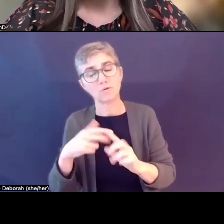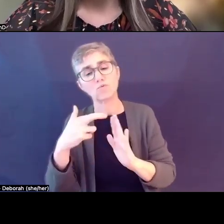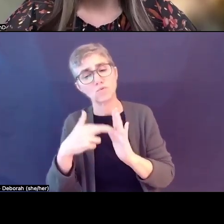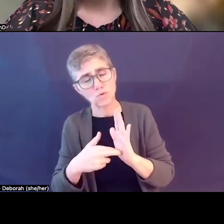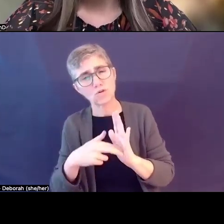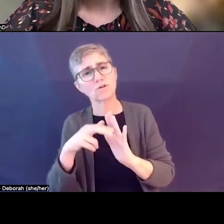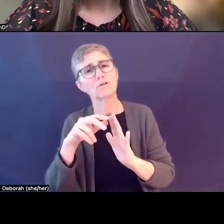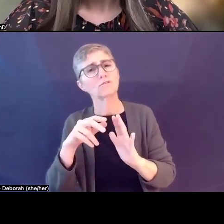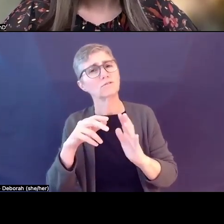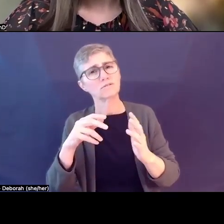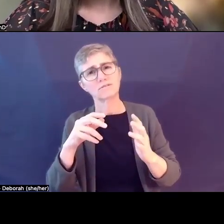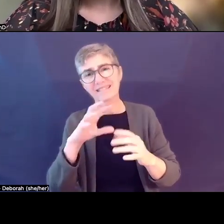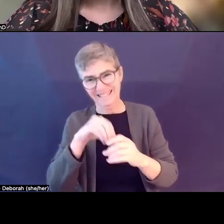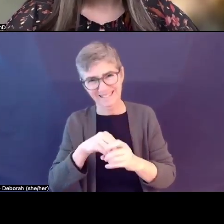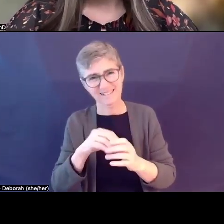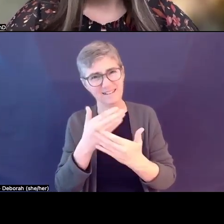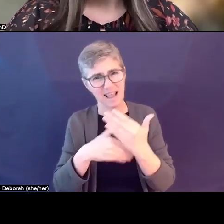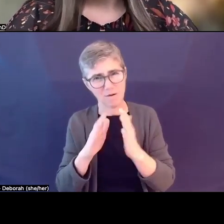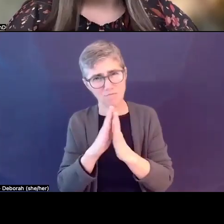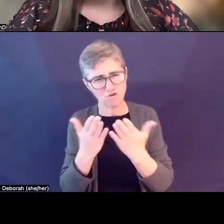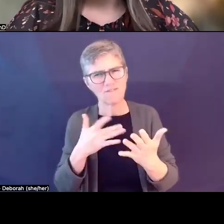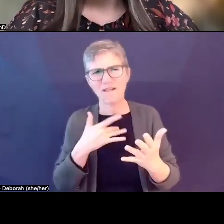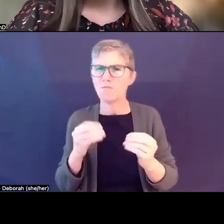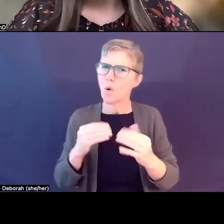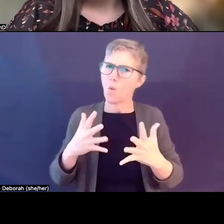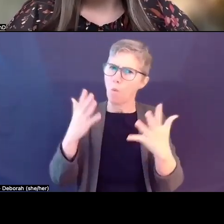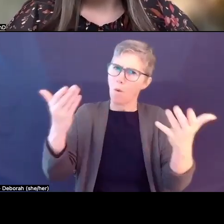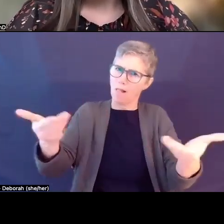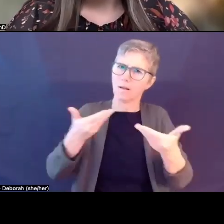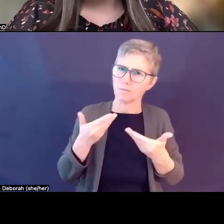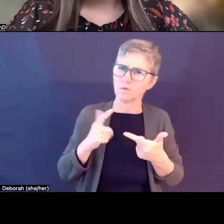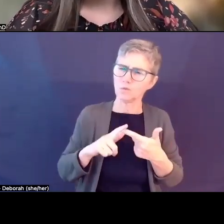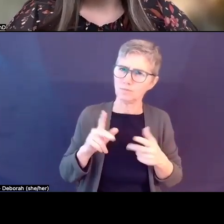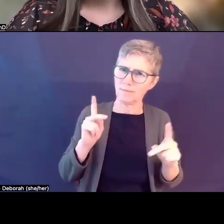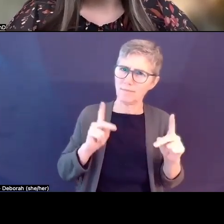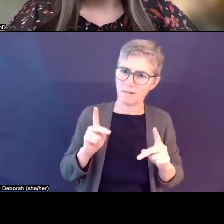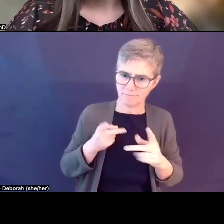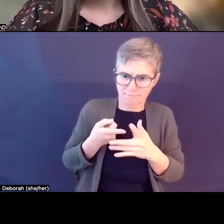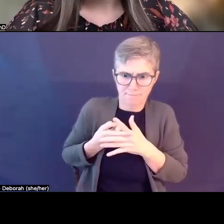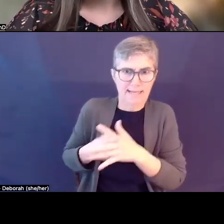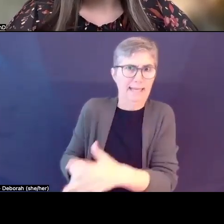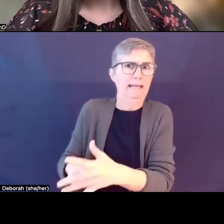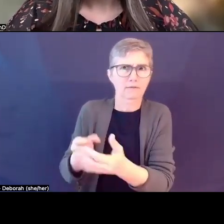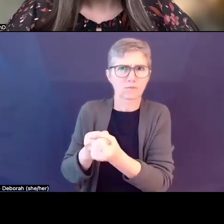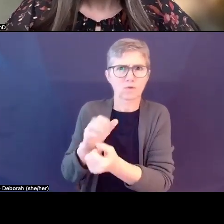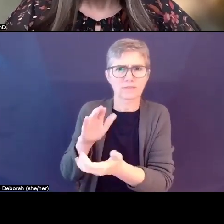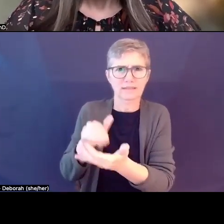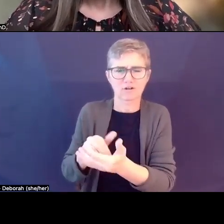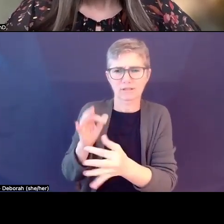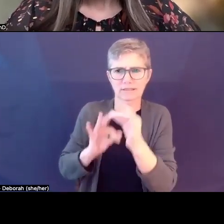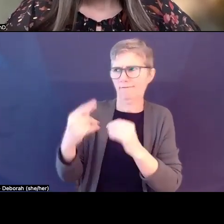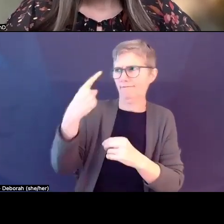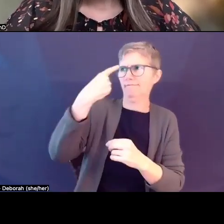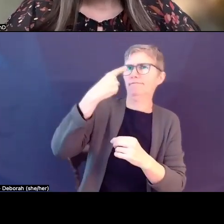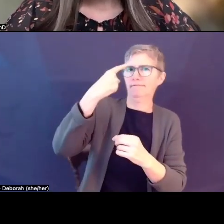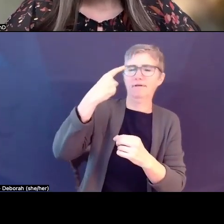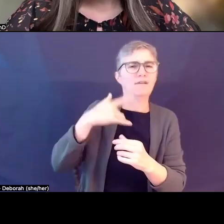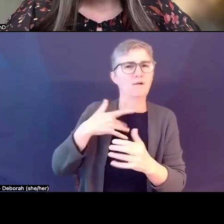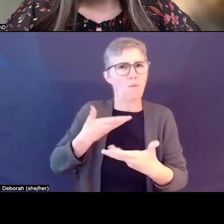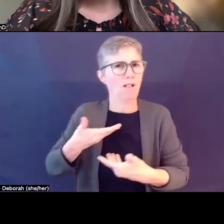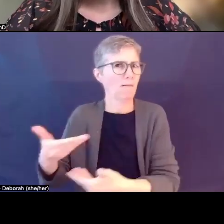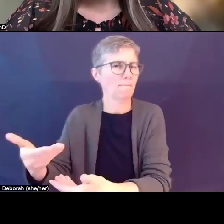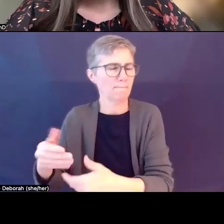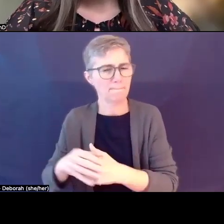context of the handbook so that it felt more welcoming to participants as they began at the support center. All of these suggestions